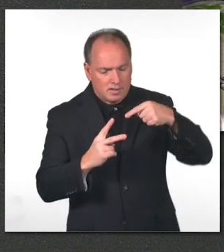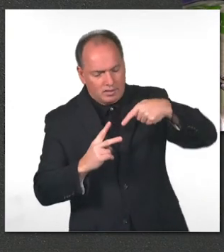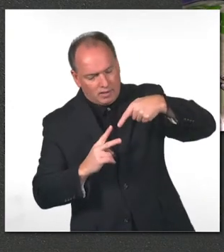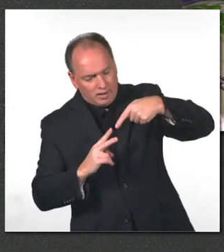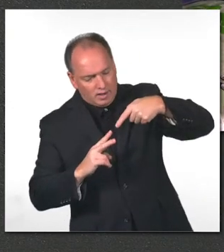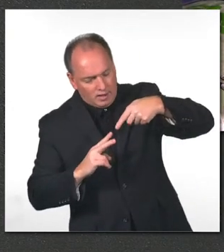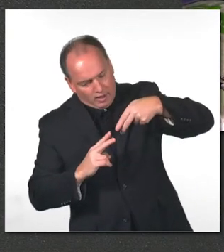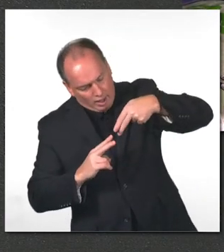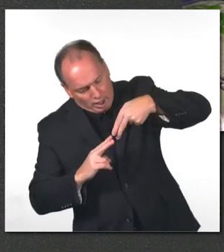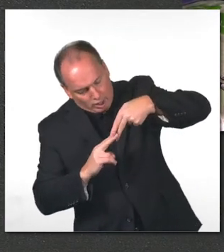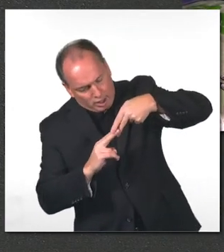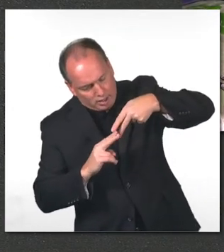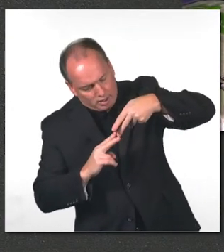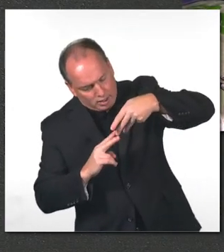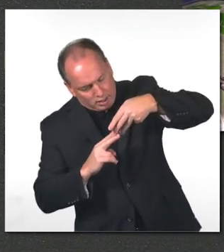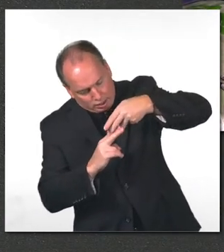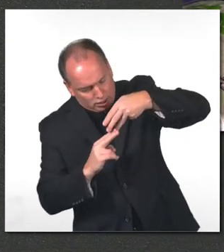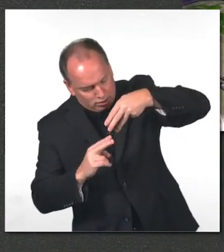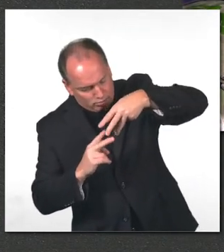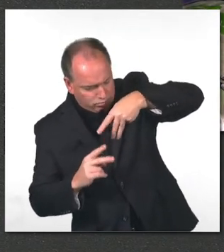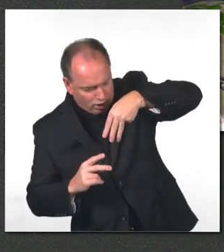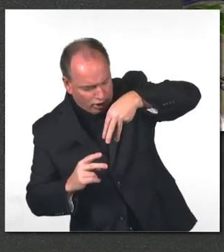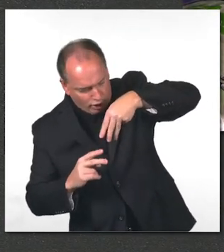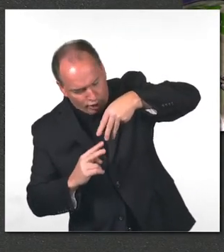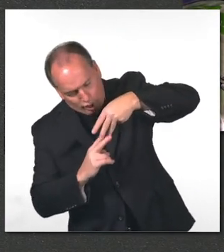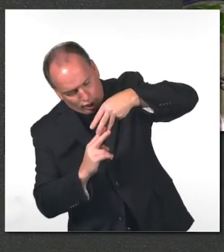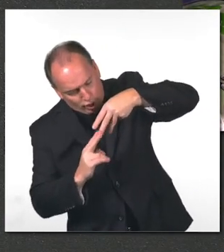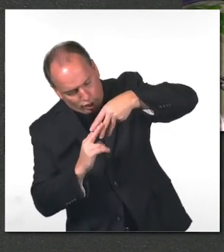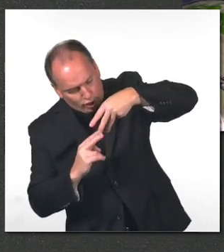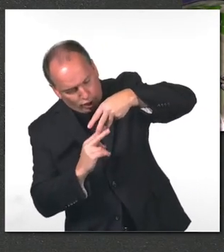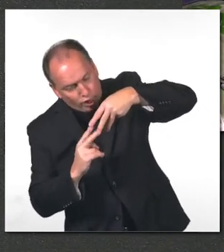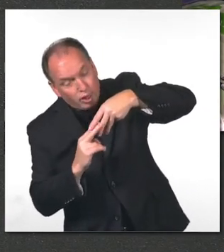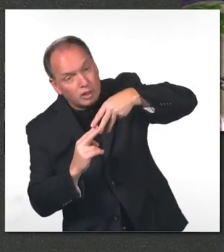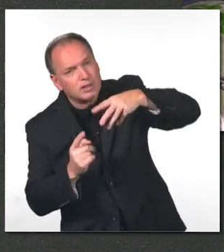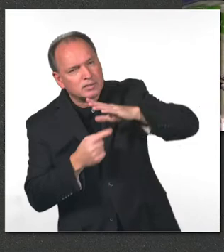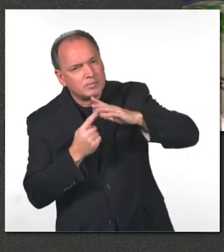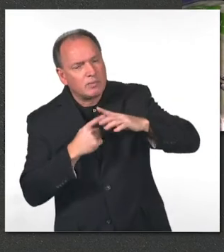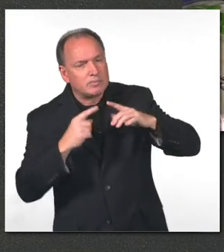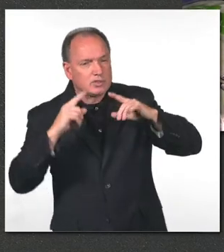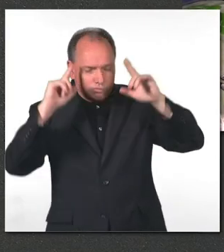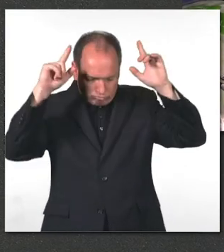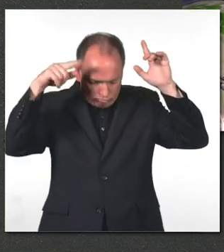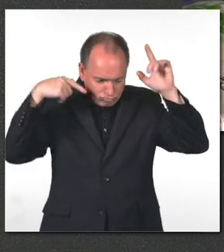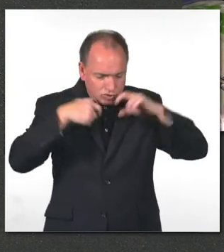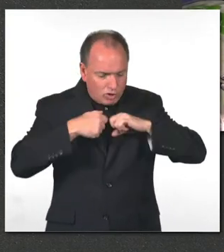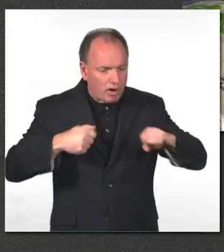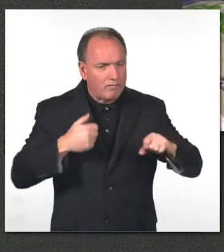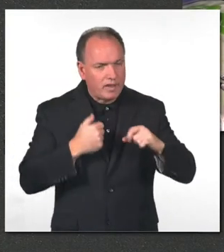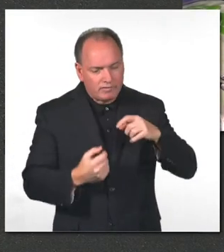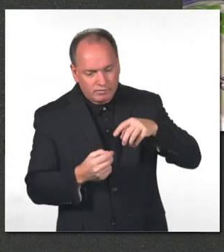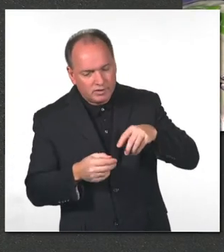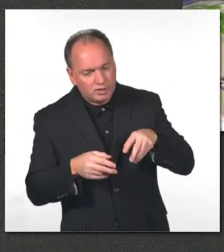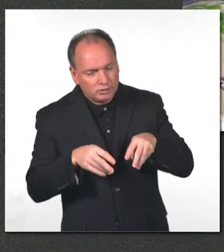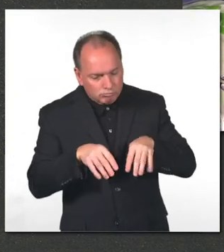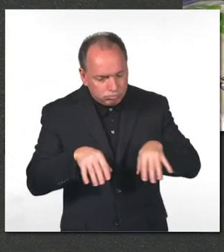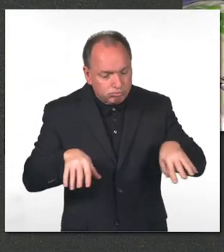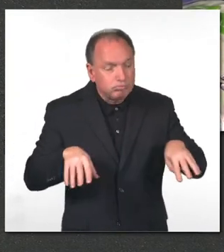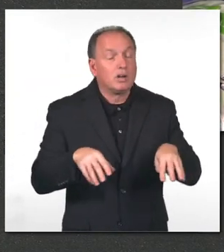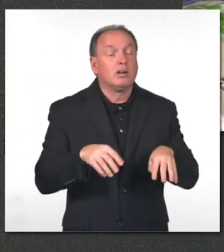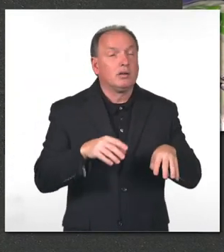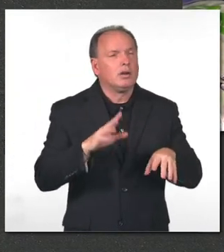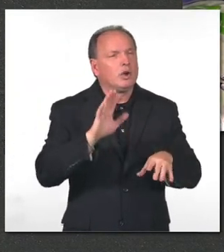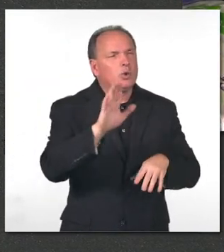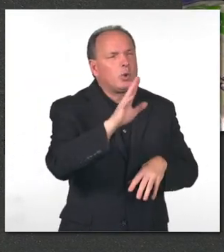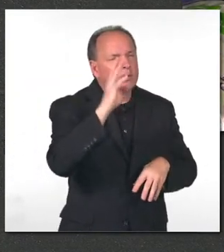the fabric and give it a little fringe. That might be fun because sometimes scarves have fringe on the end. Just use your imagination and